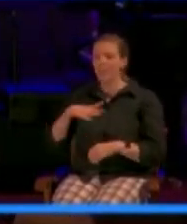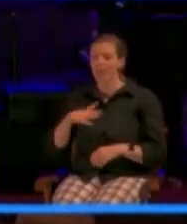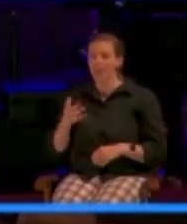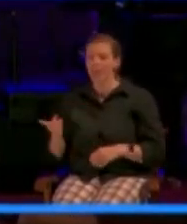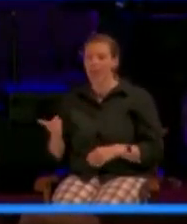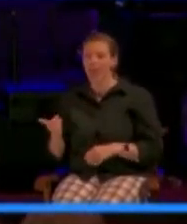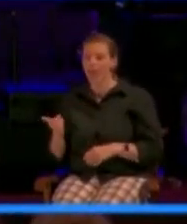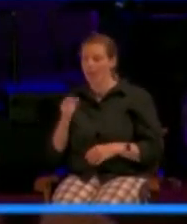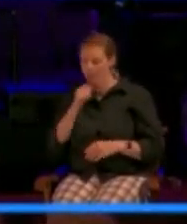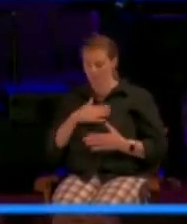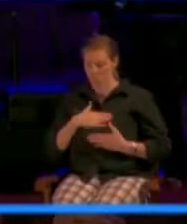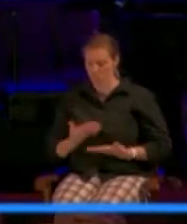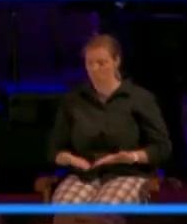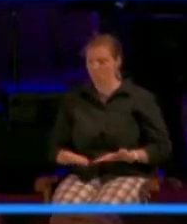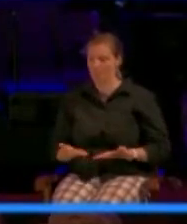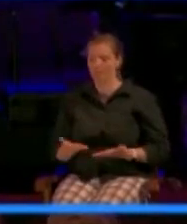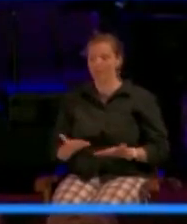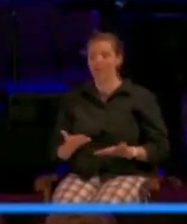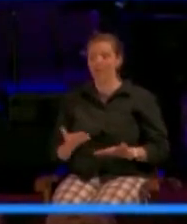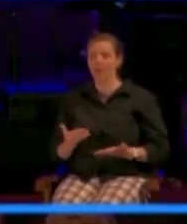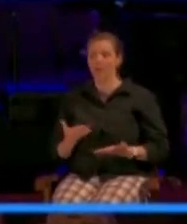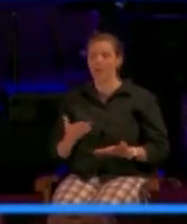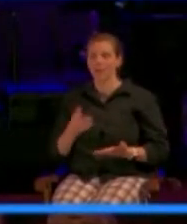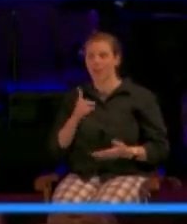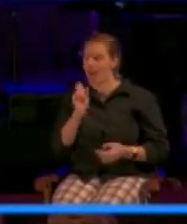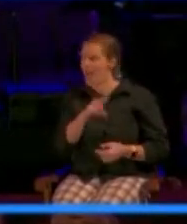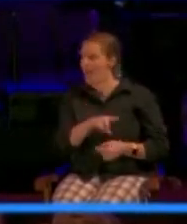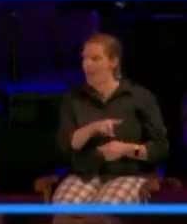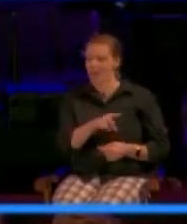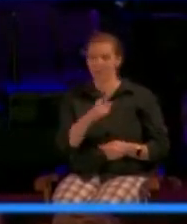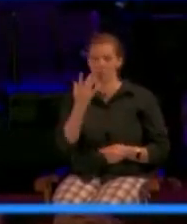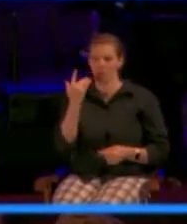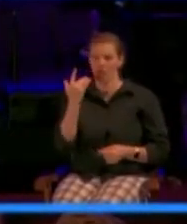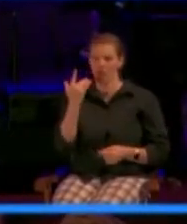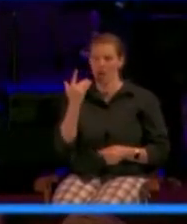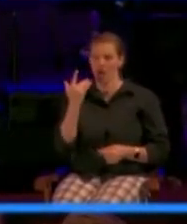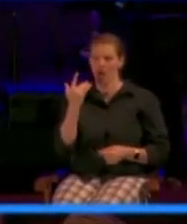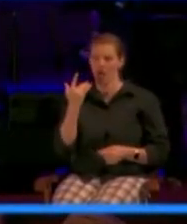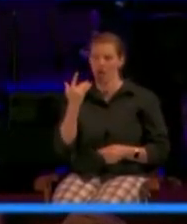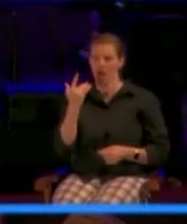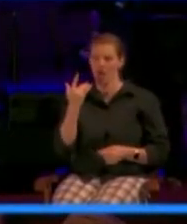more righteous in many ways than some of us, and he's got money.